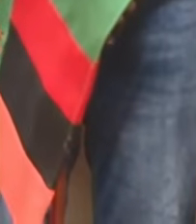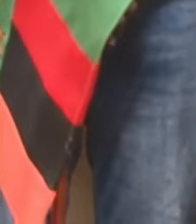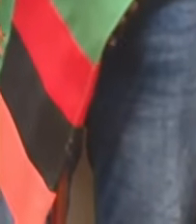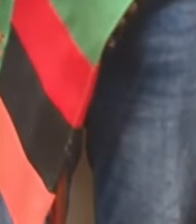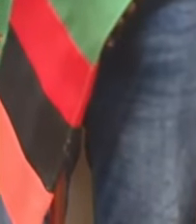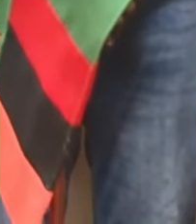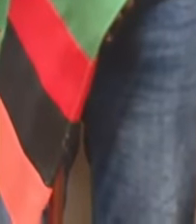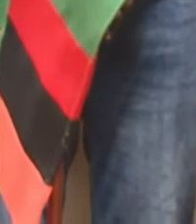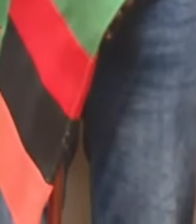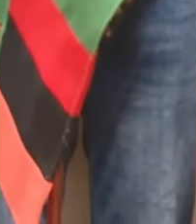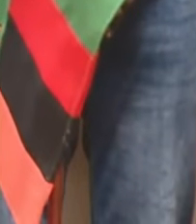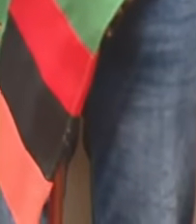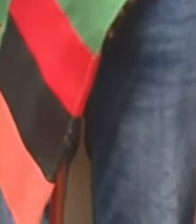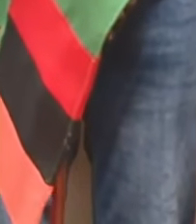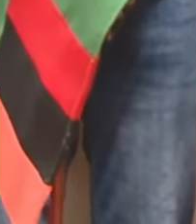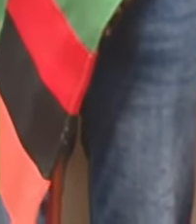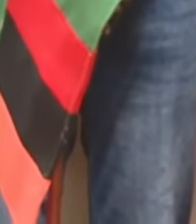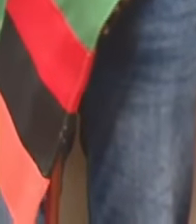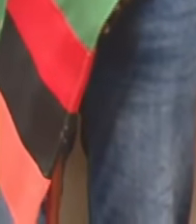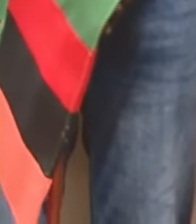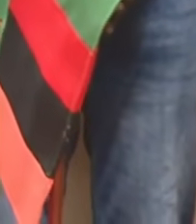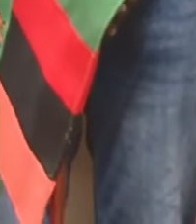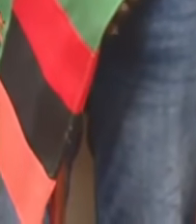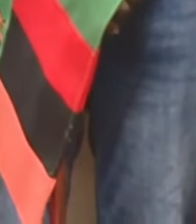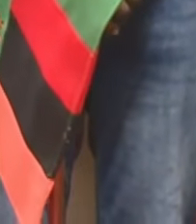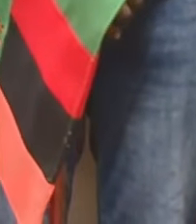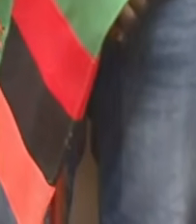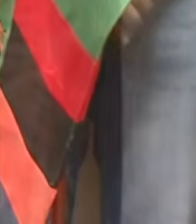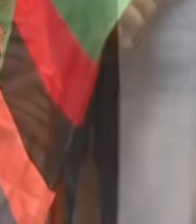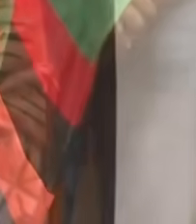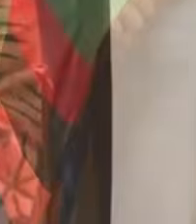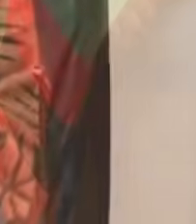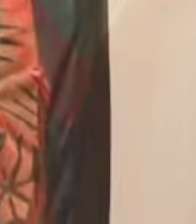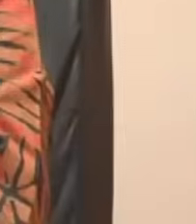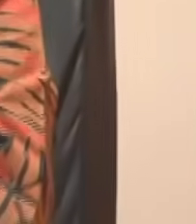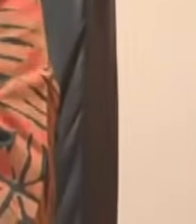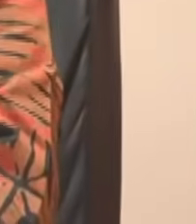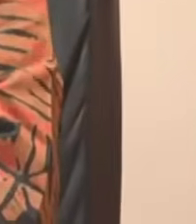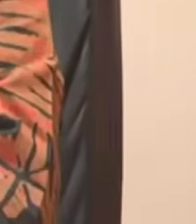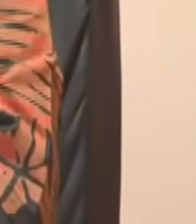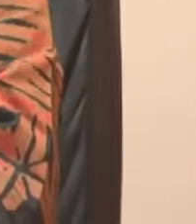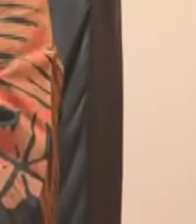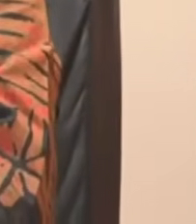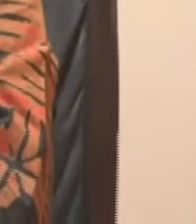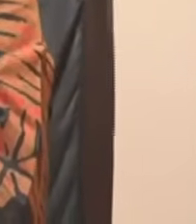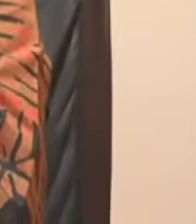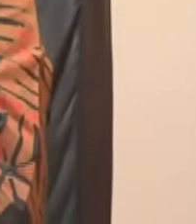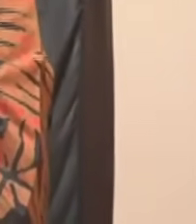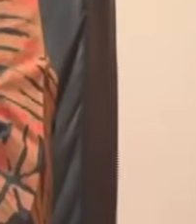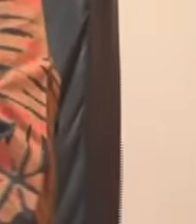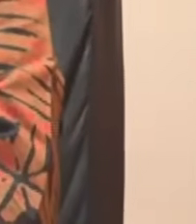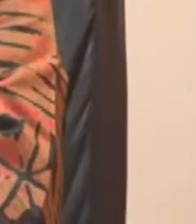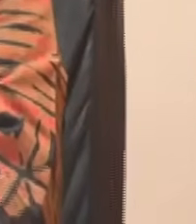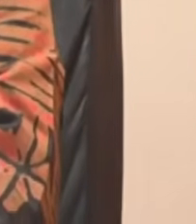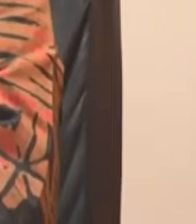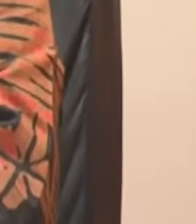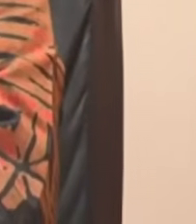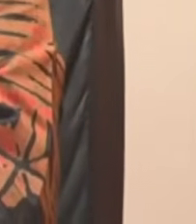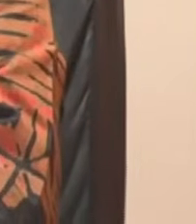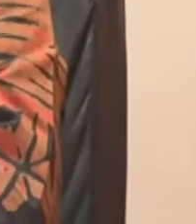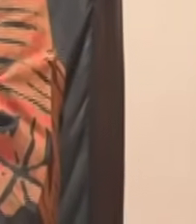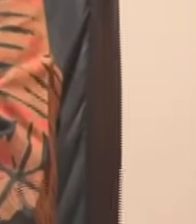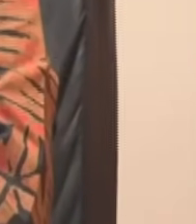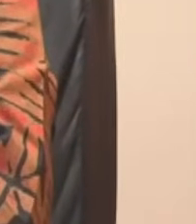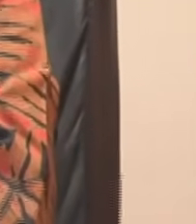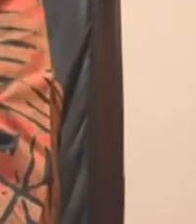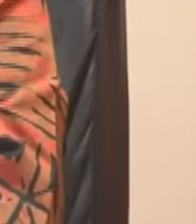that all whatever was supposed to be done, we have managed to do it. In expressing her gratitude for the warm welcome